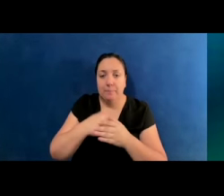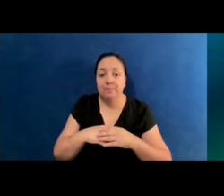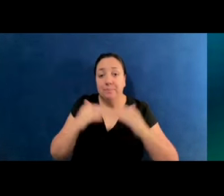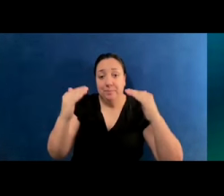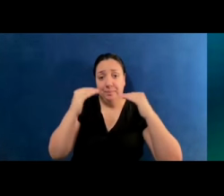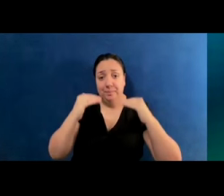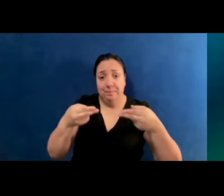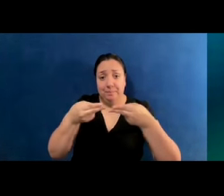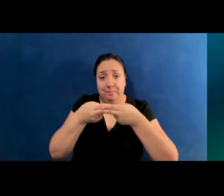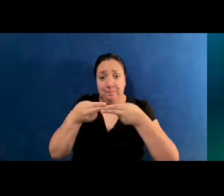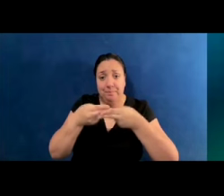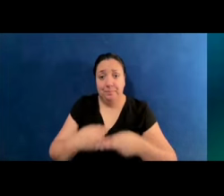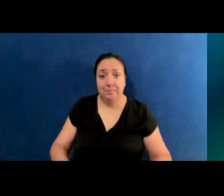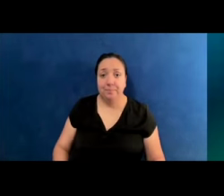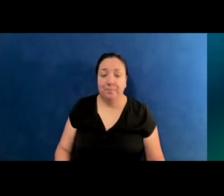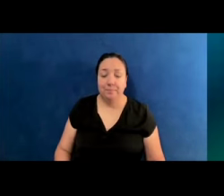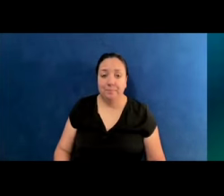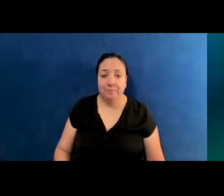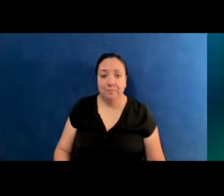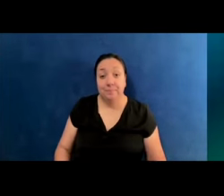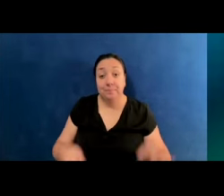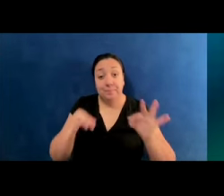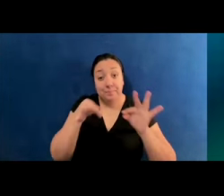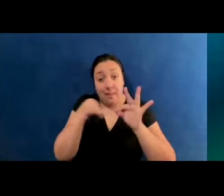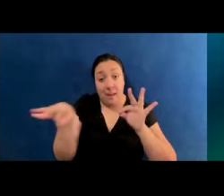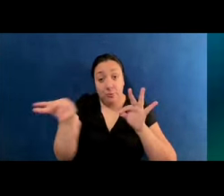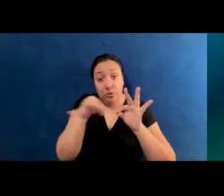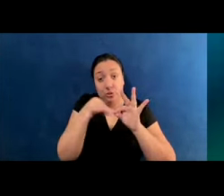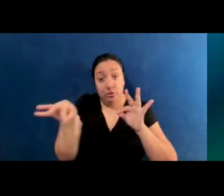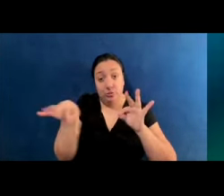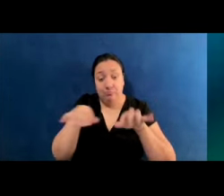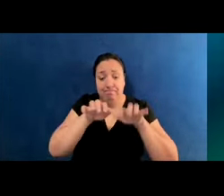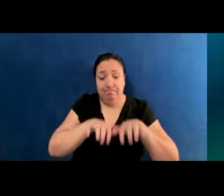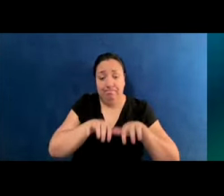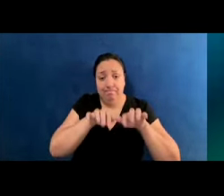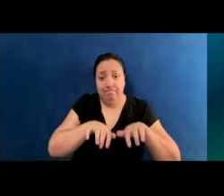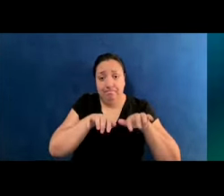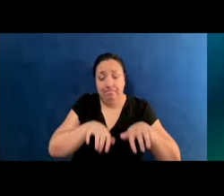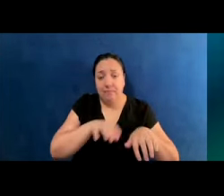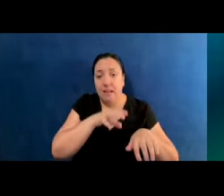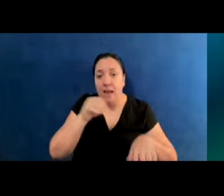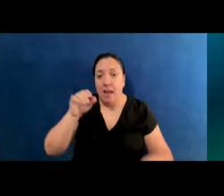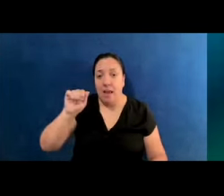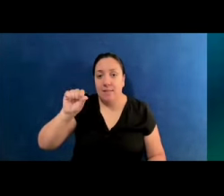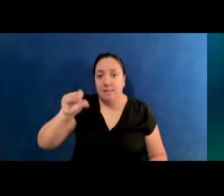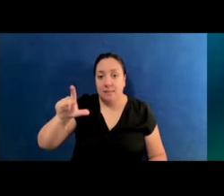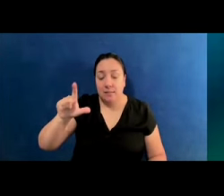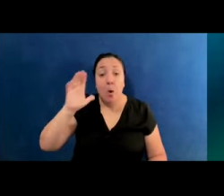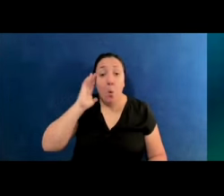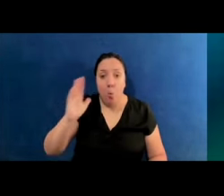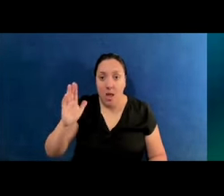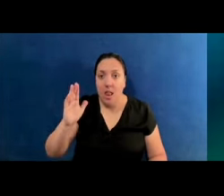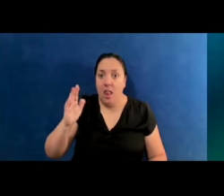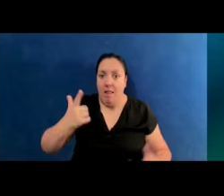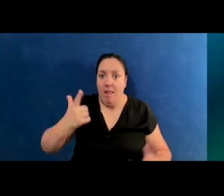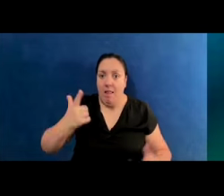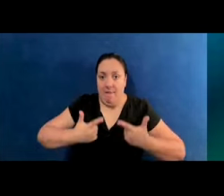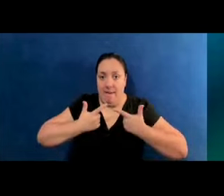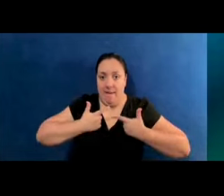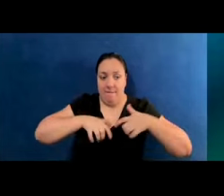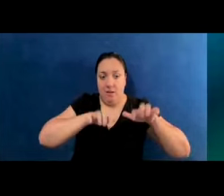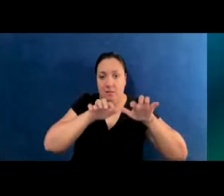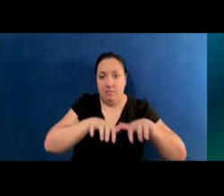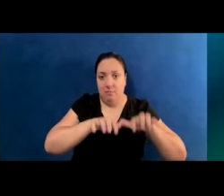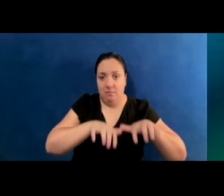slide, captioning and American Sign Language interpretation. Real-time captioning and American Sign